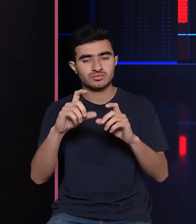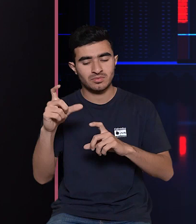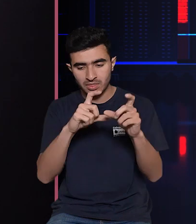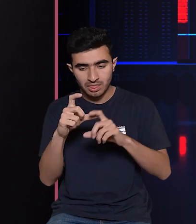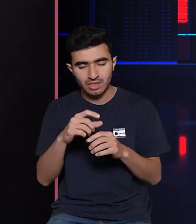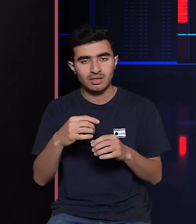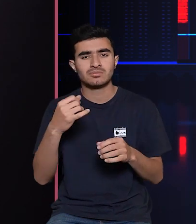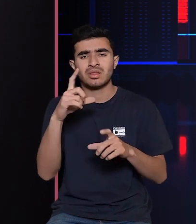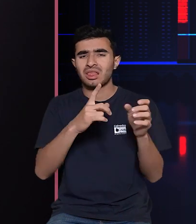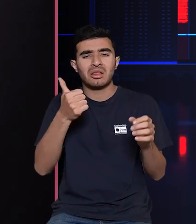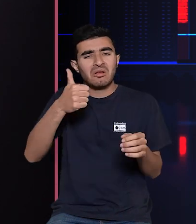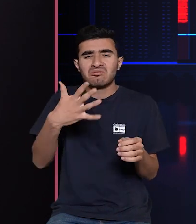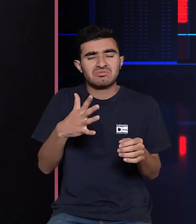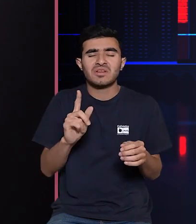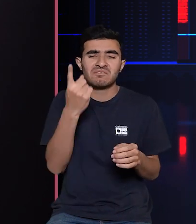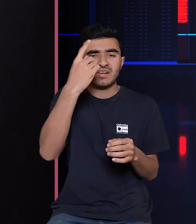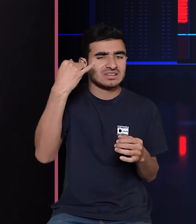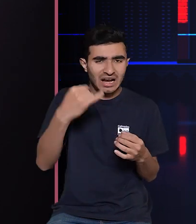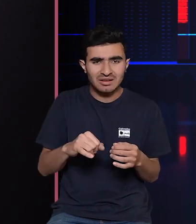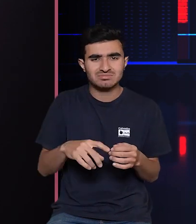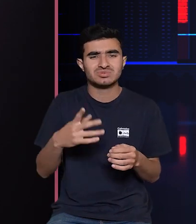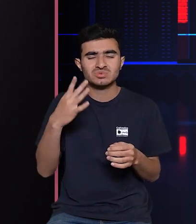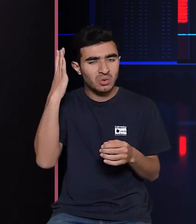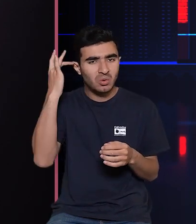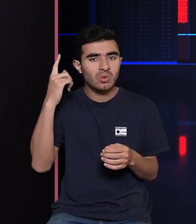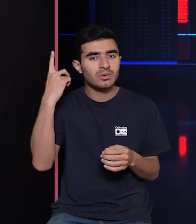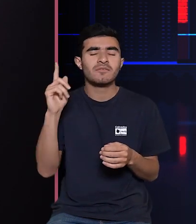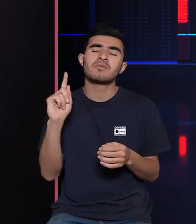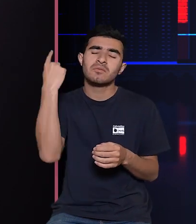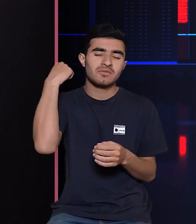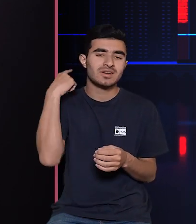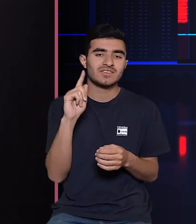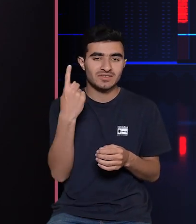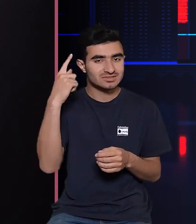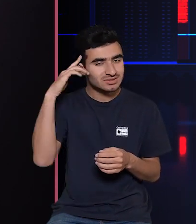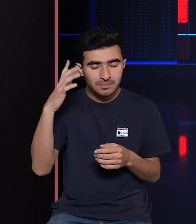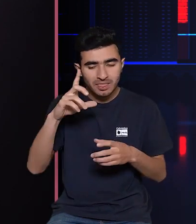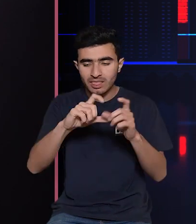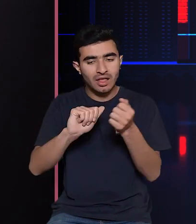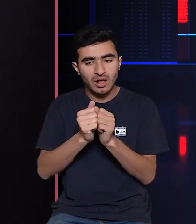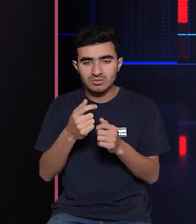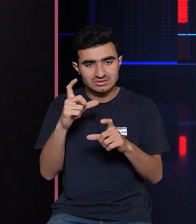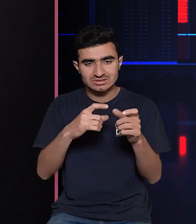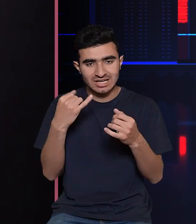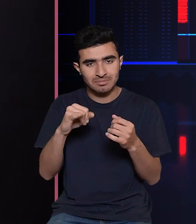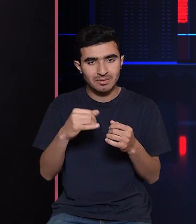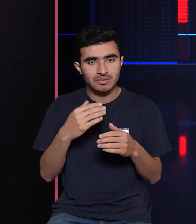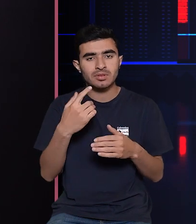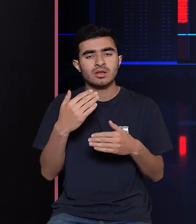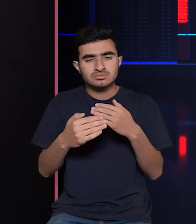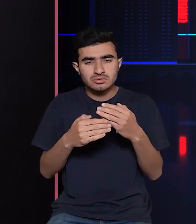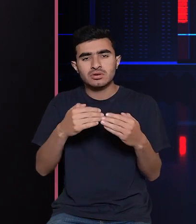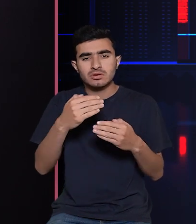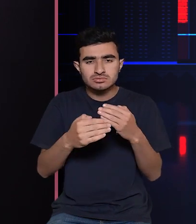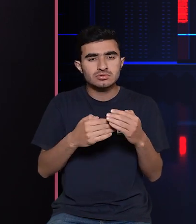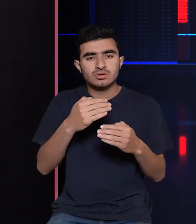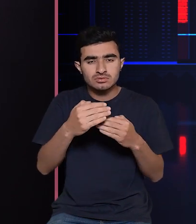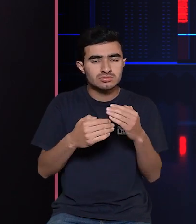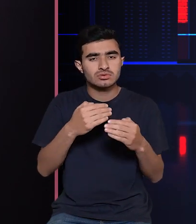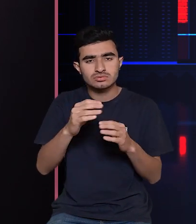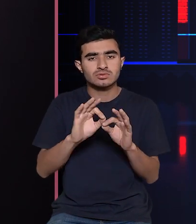wasn't that good because it was crispy and raw, and I didn't know anything about editing back then. And then I